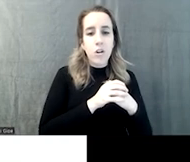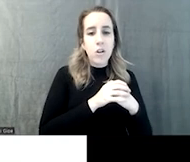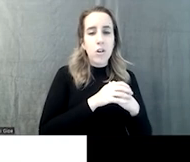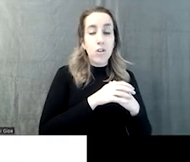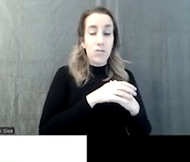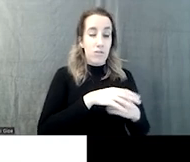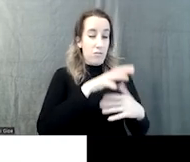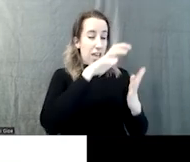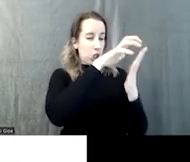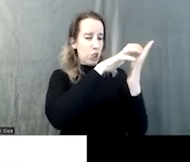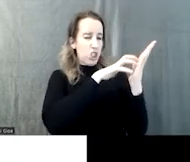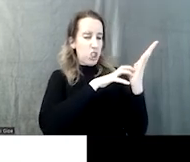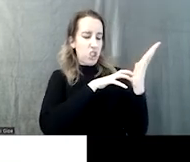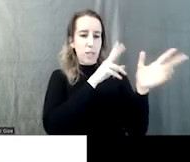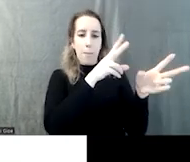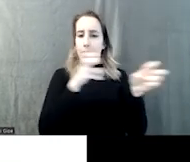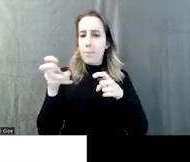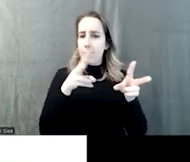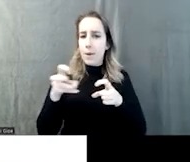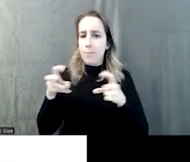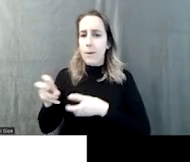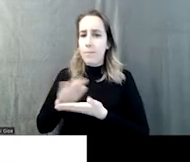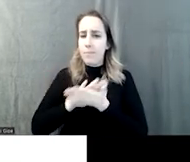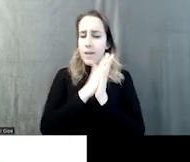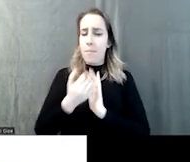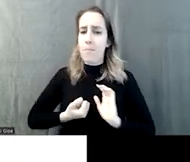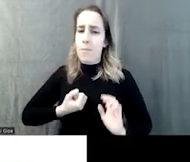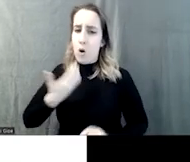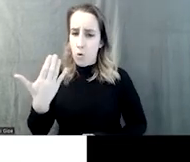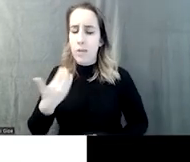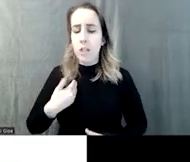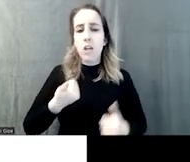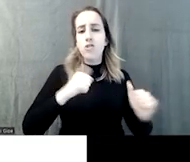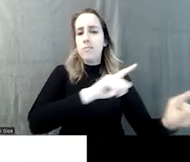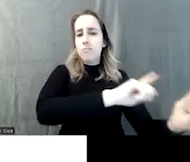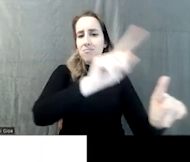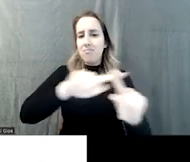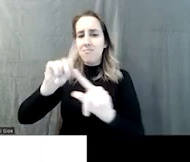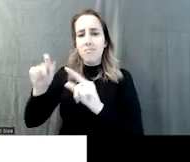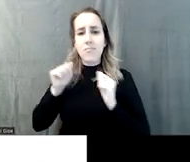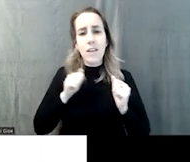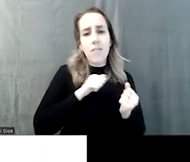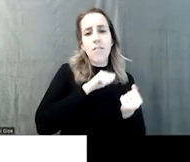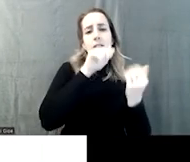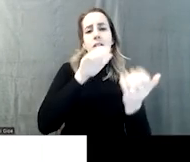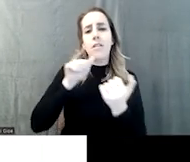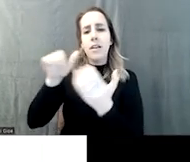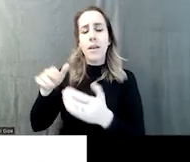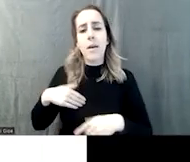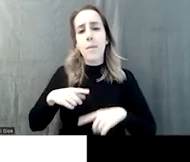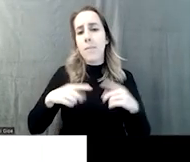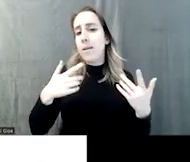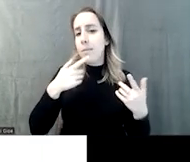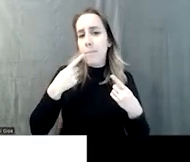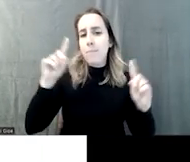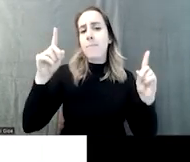extrapolate poems from this. And so I tried lots of different methods, but the one that worked was choosing words that are related to the body or